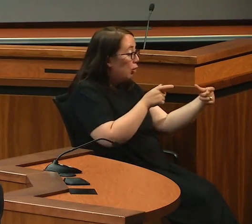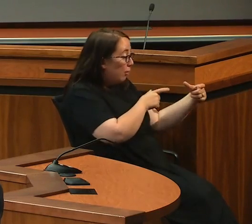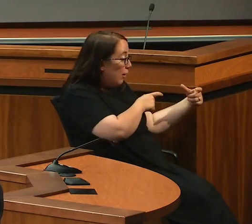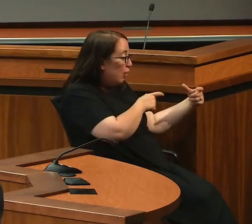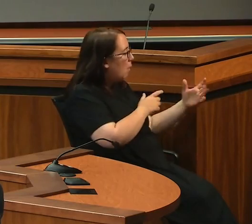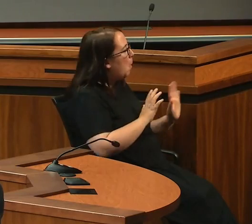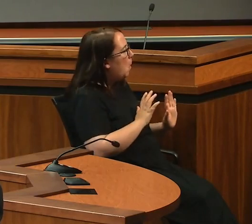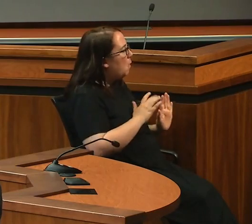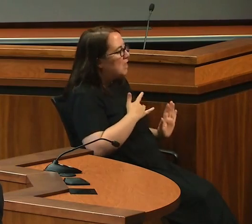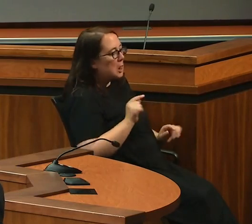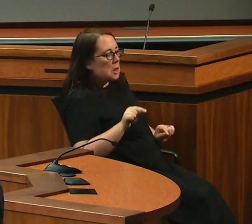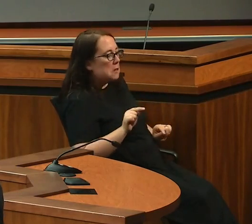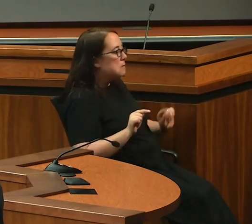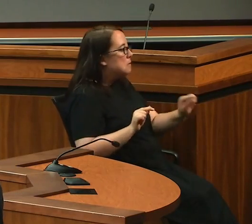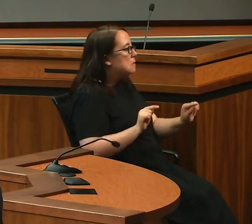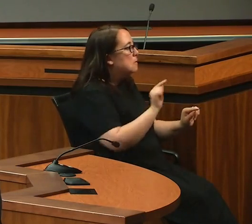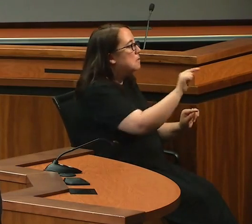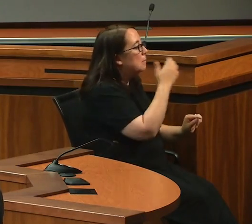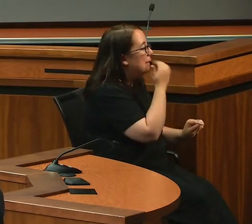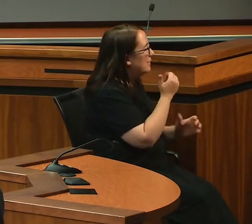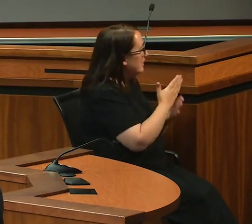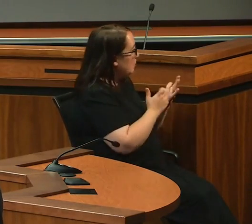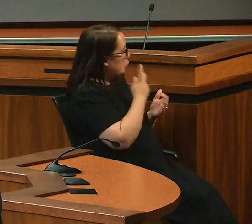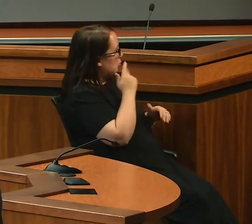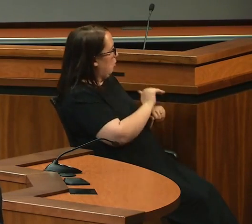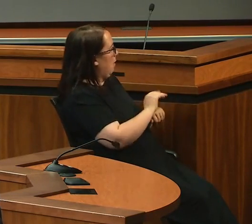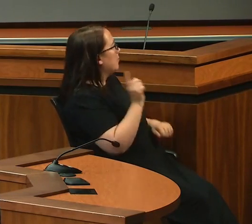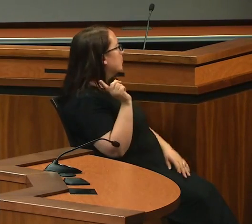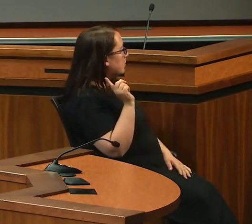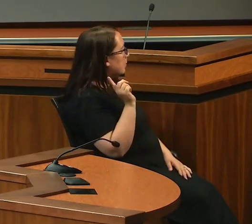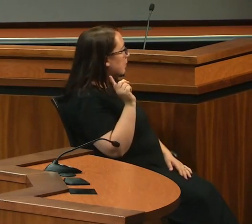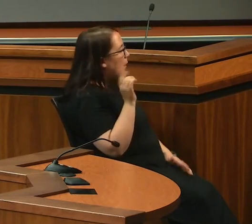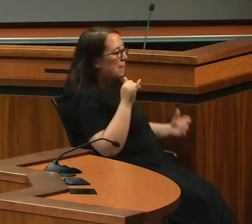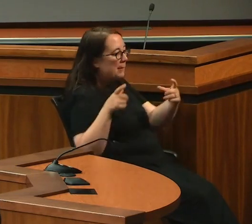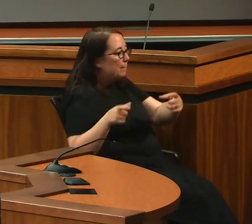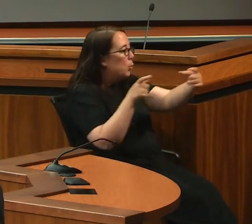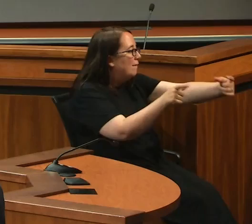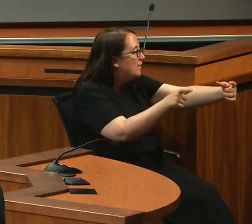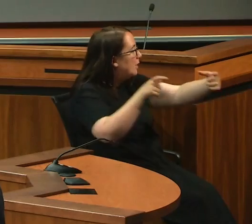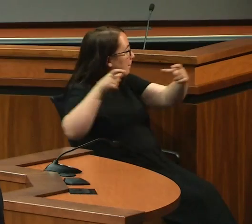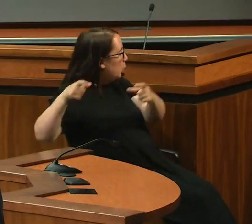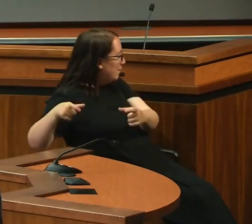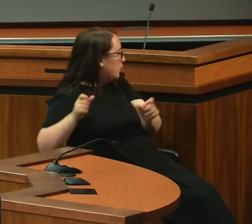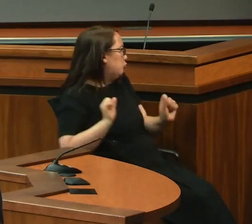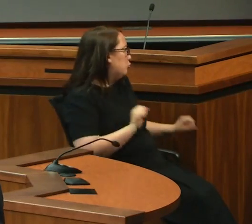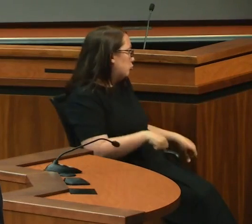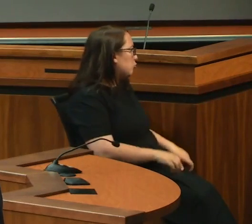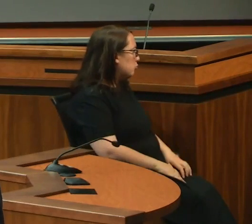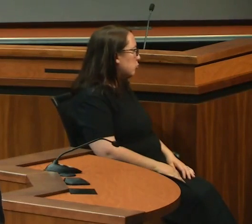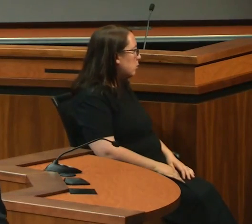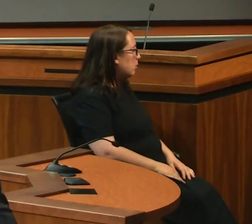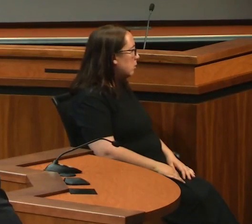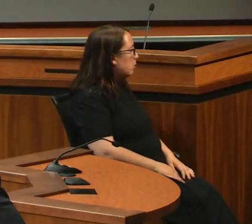that's where the details will work out. Some of these ponds you saw tonight conceptually could move up or downstream. They could change location,